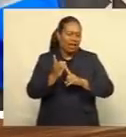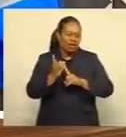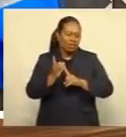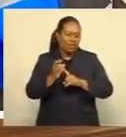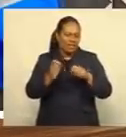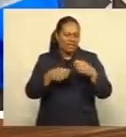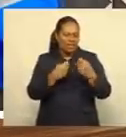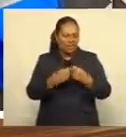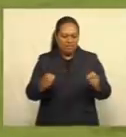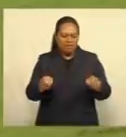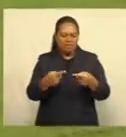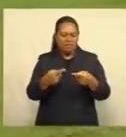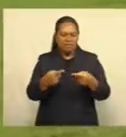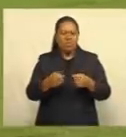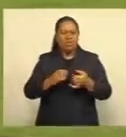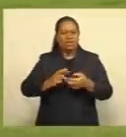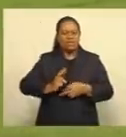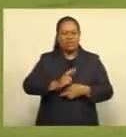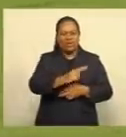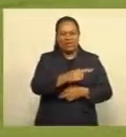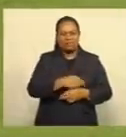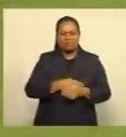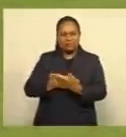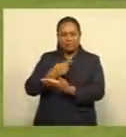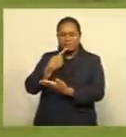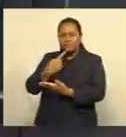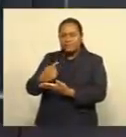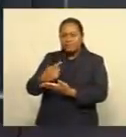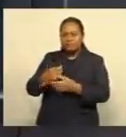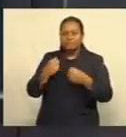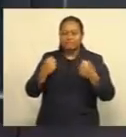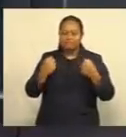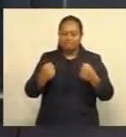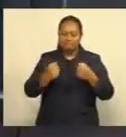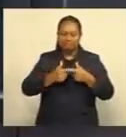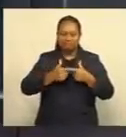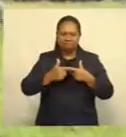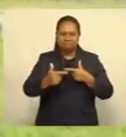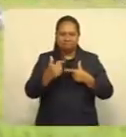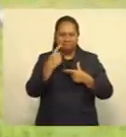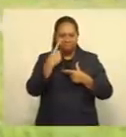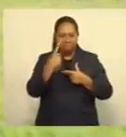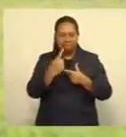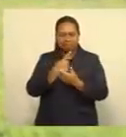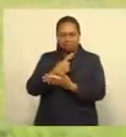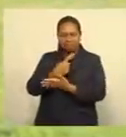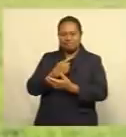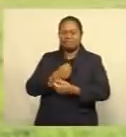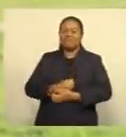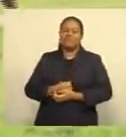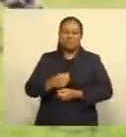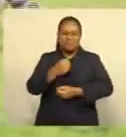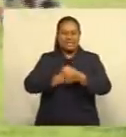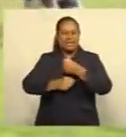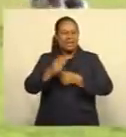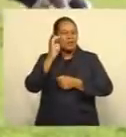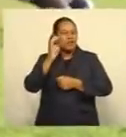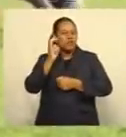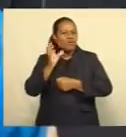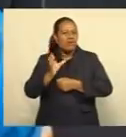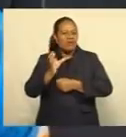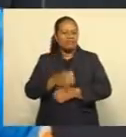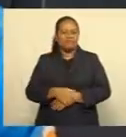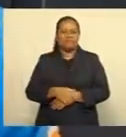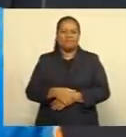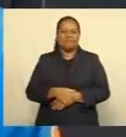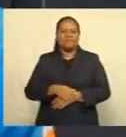last Saturday. The fitness level of rugby players inspired Apisa Ndevo to become a trainer. I grew up, I